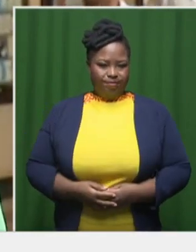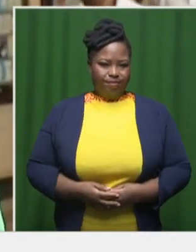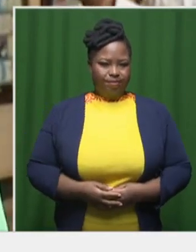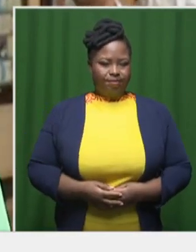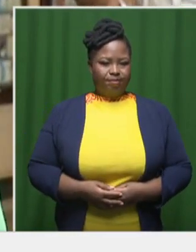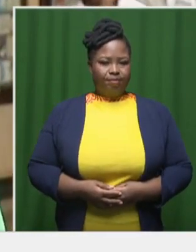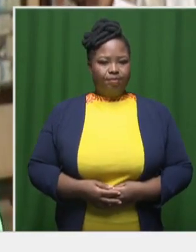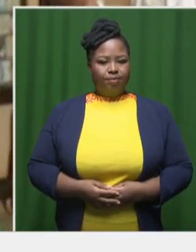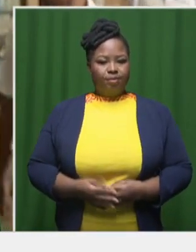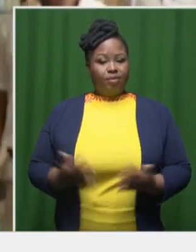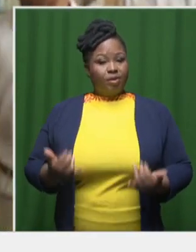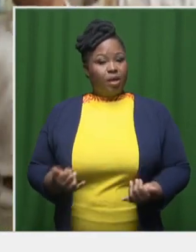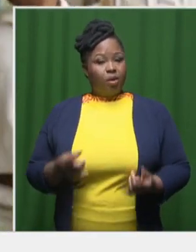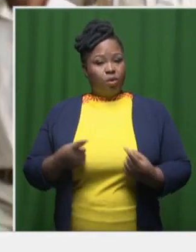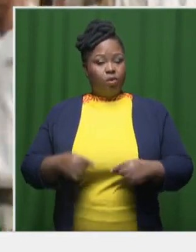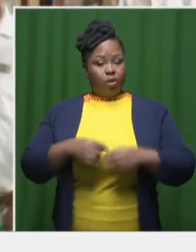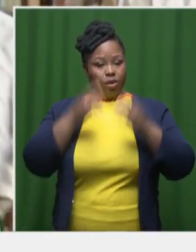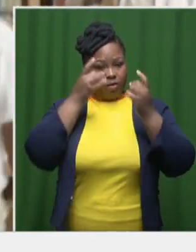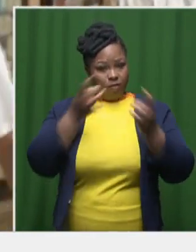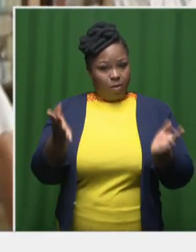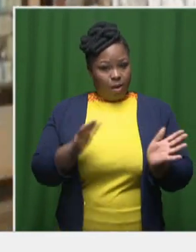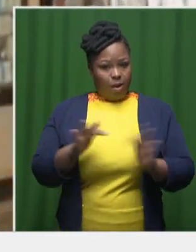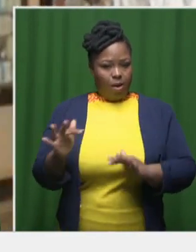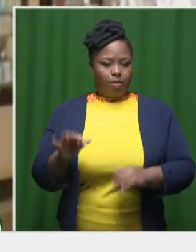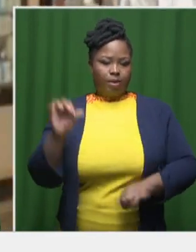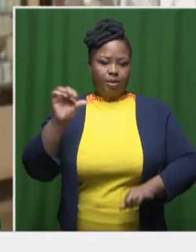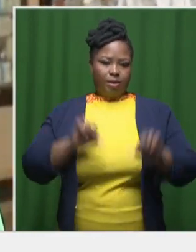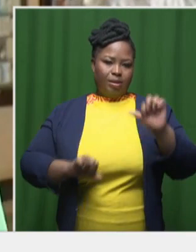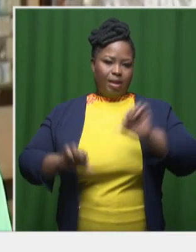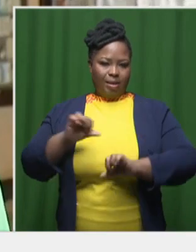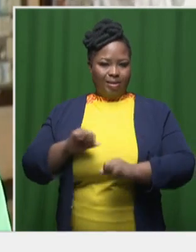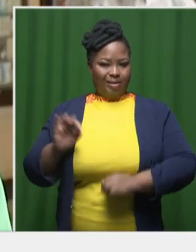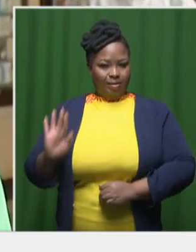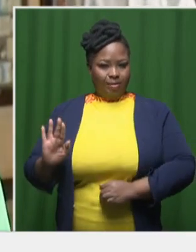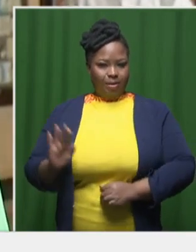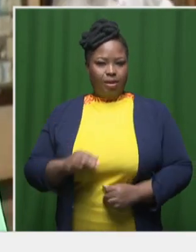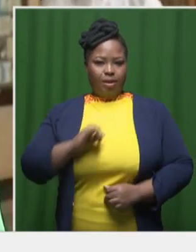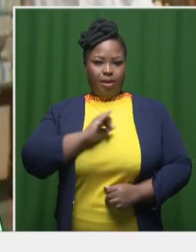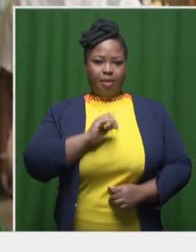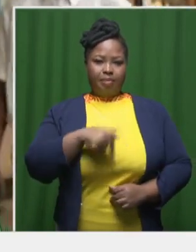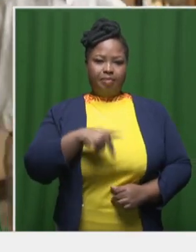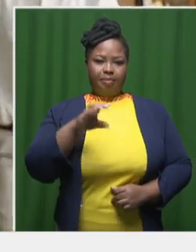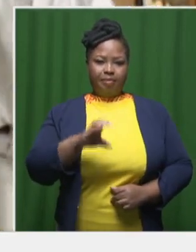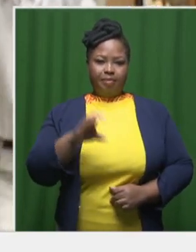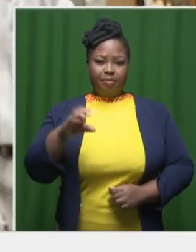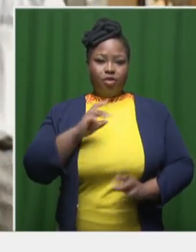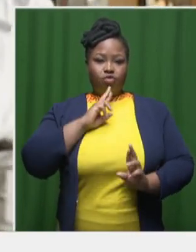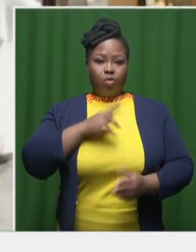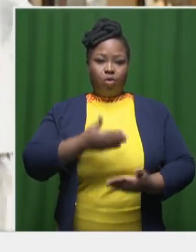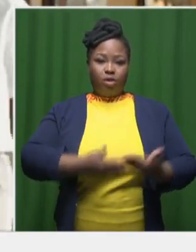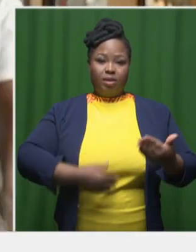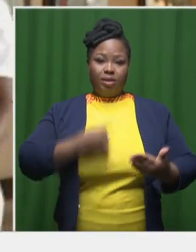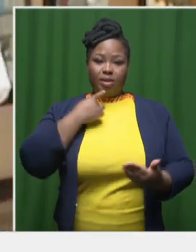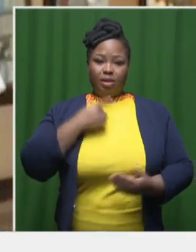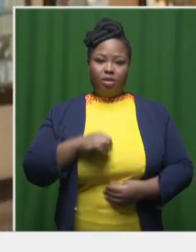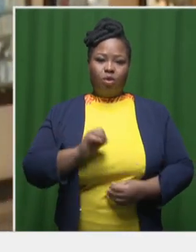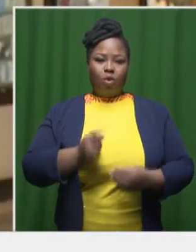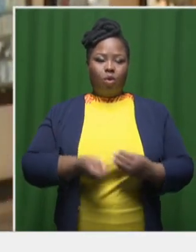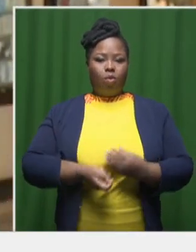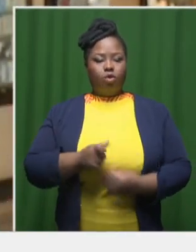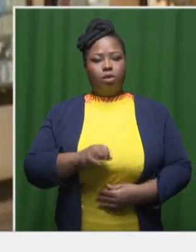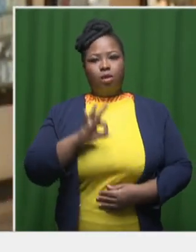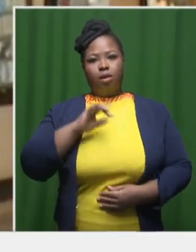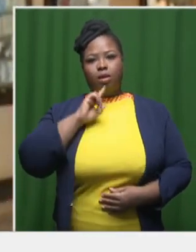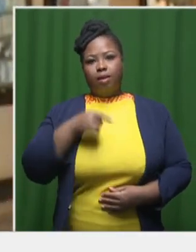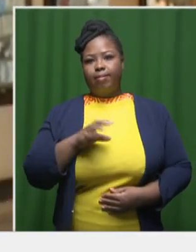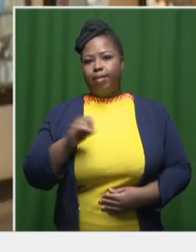gains. How do we get the message out? Well, science is one thing, but if you look at the IPCC reports, they're up to 3,000 pages long. No one